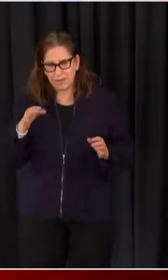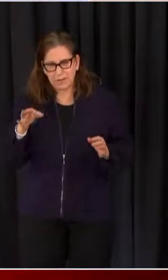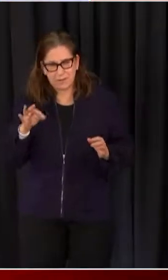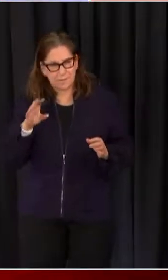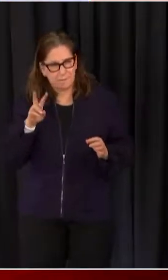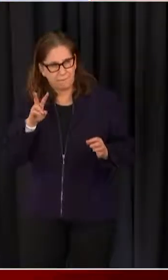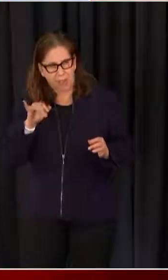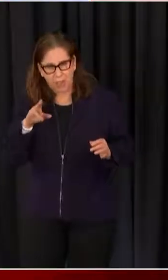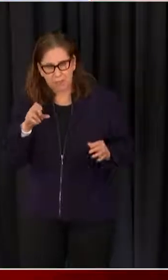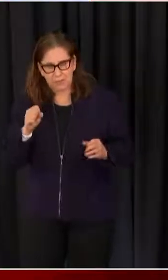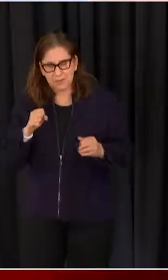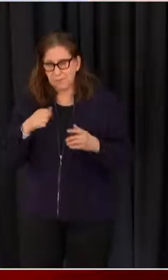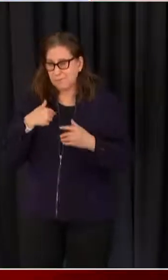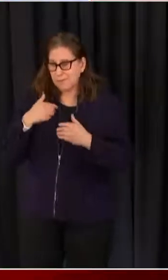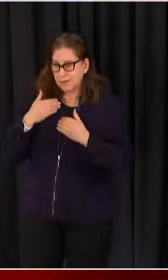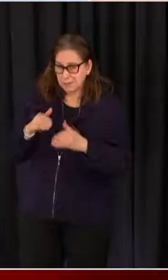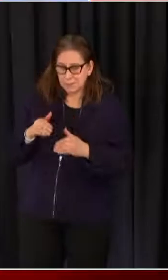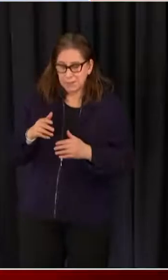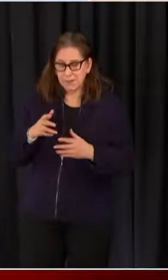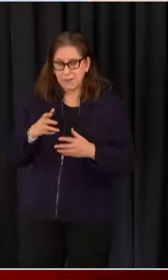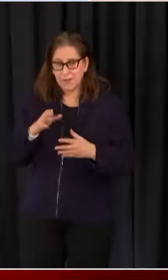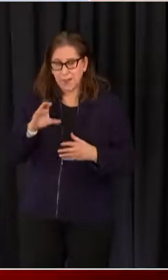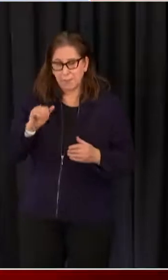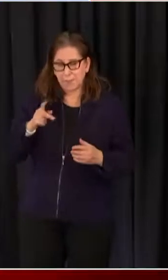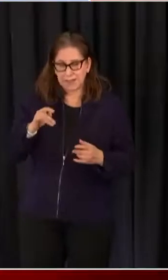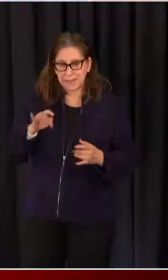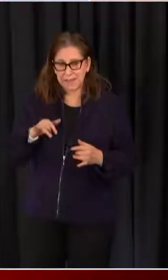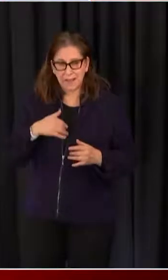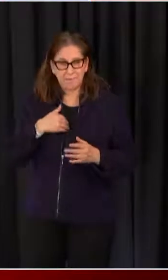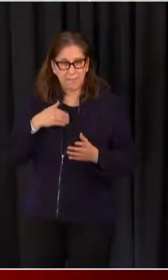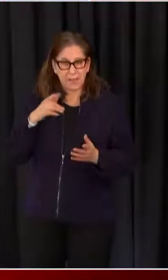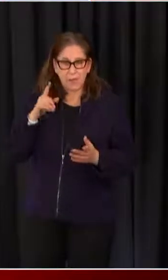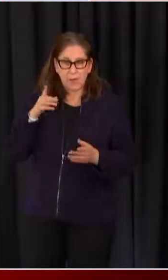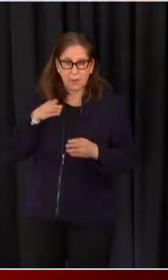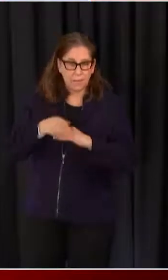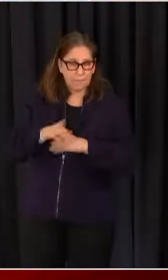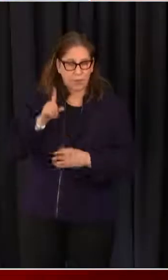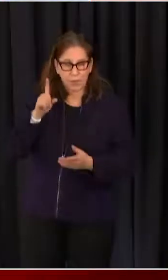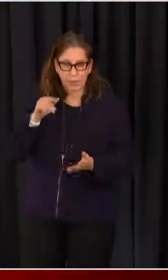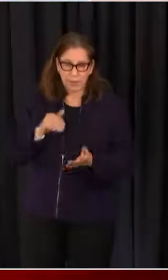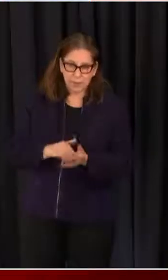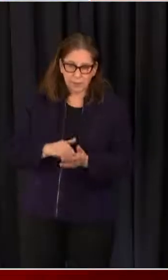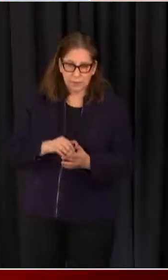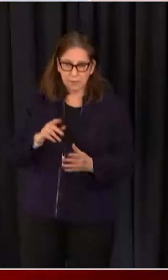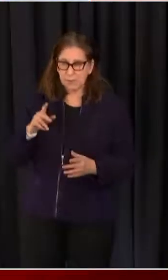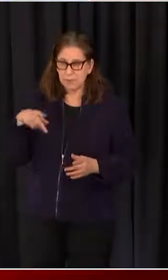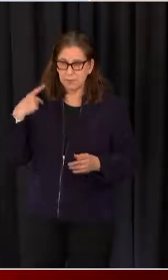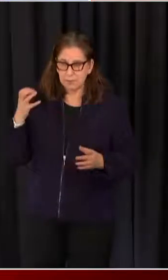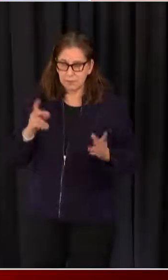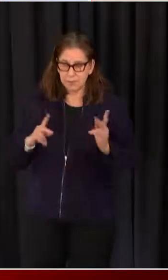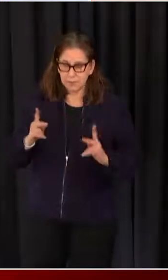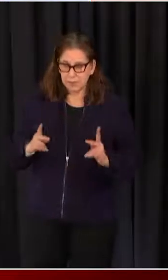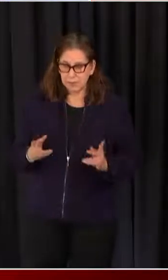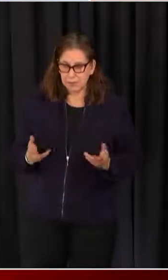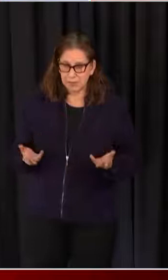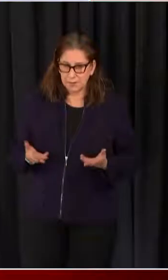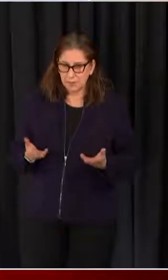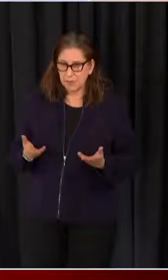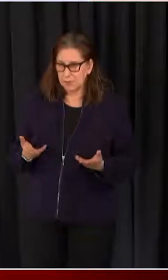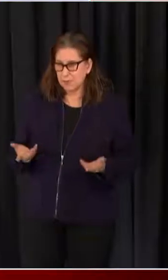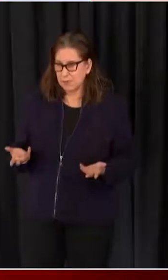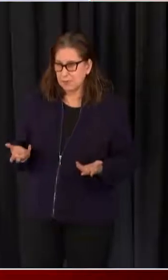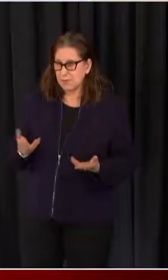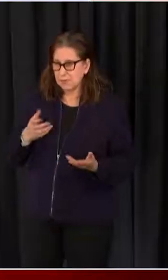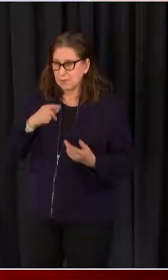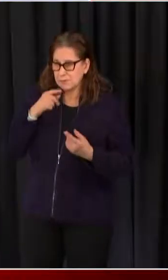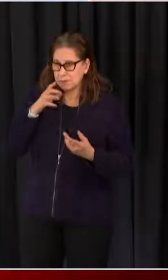supplies, and to lost over 1,000 Washingtonians. So no, I don't think that any